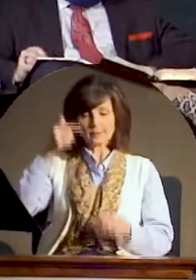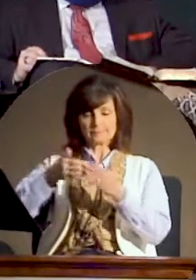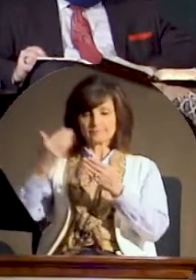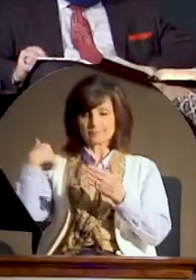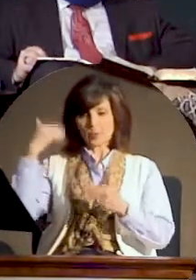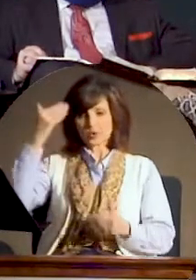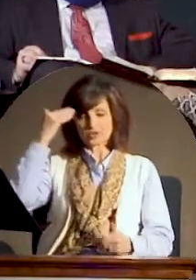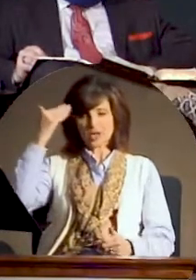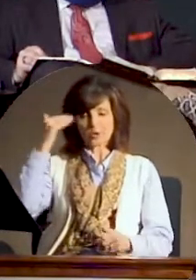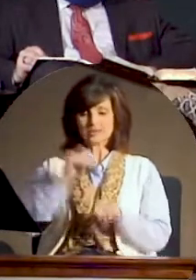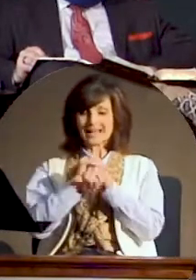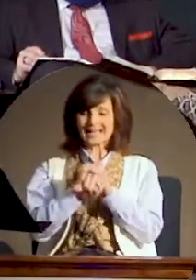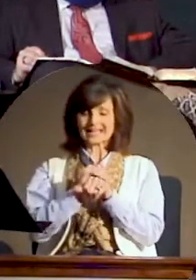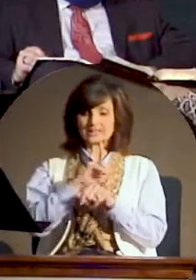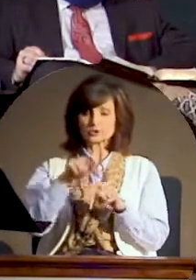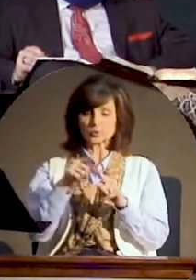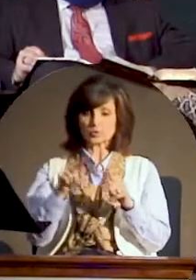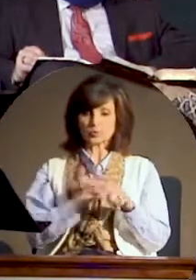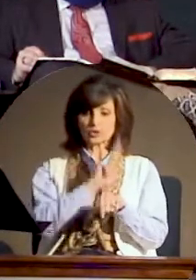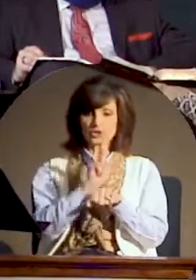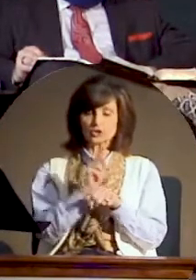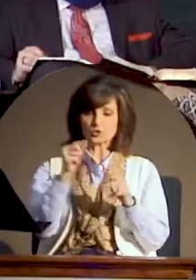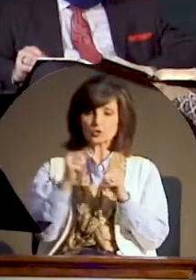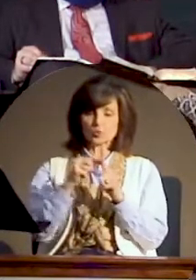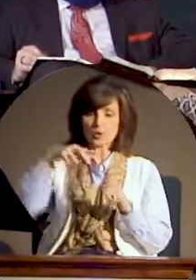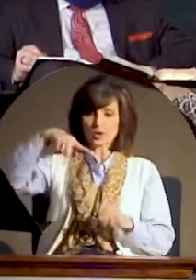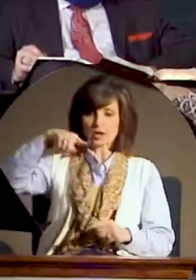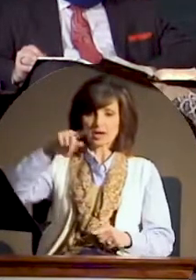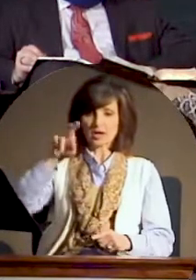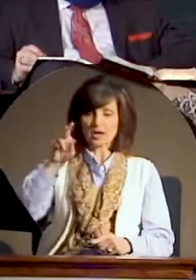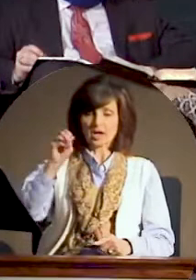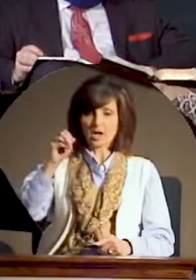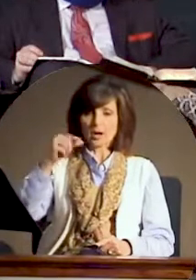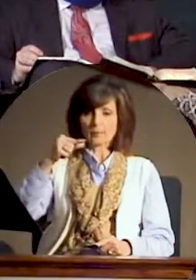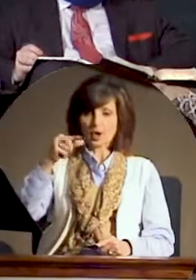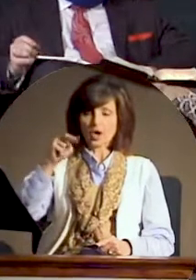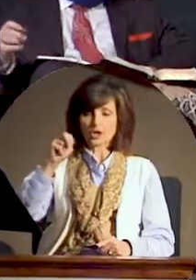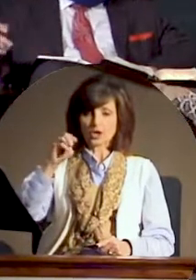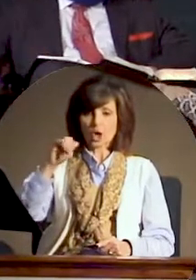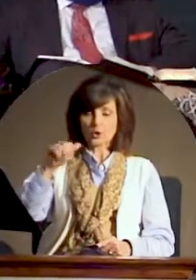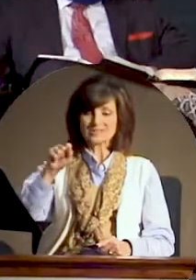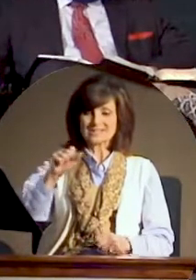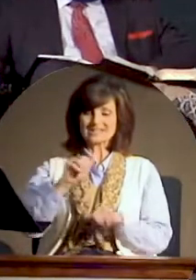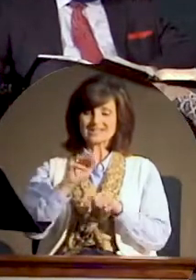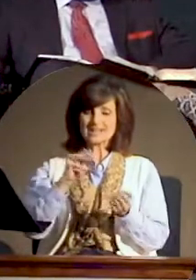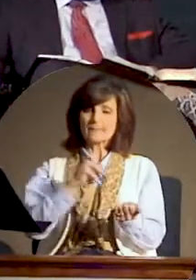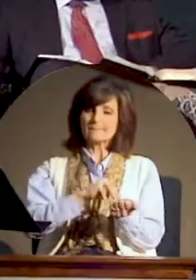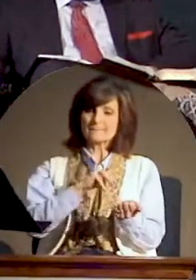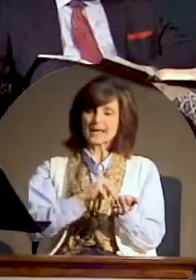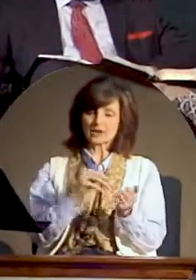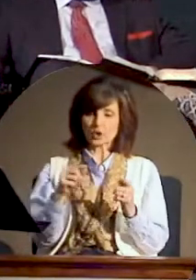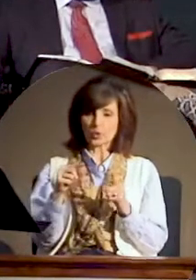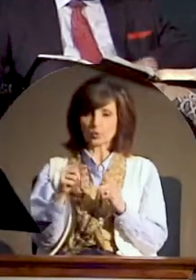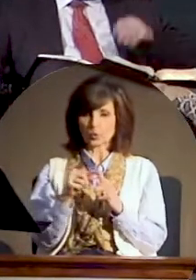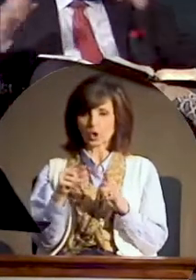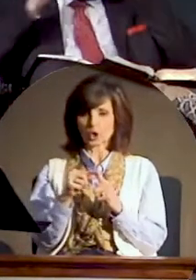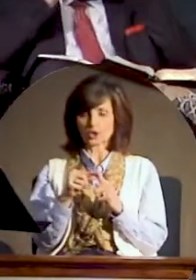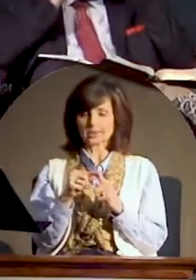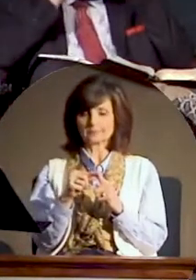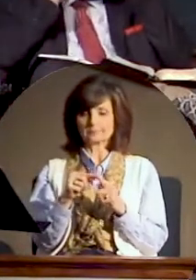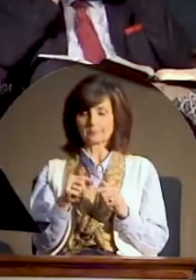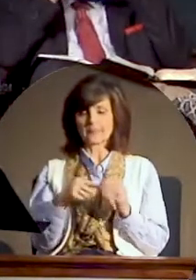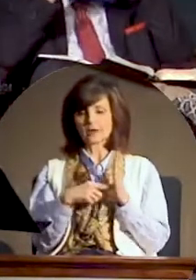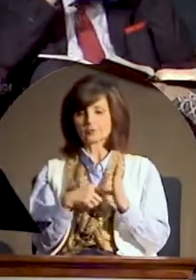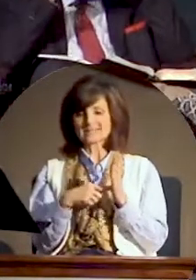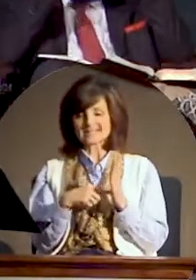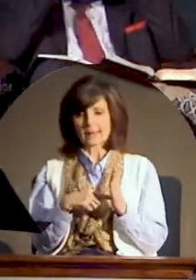our English language, when we use the word prognosis, it is always in the medical sense, so to speak. I mean, for